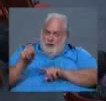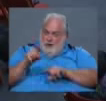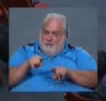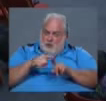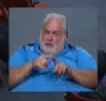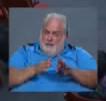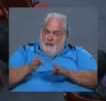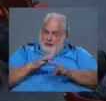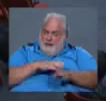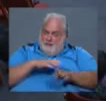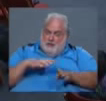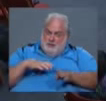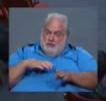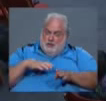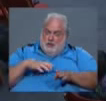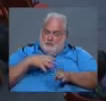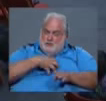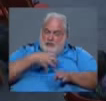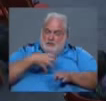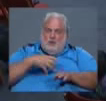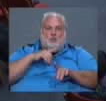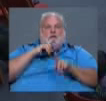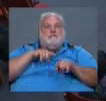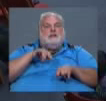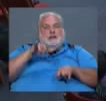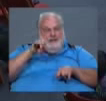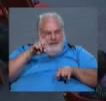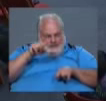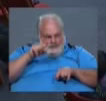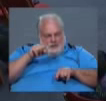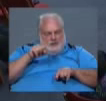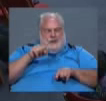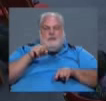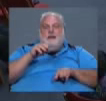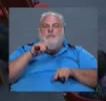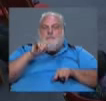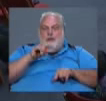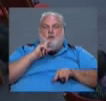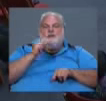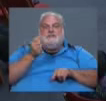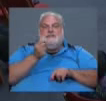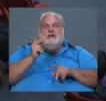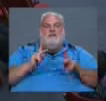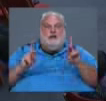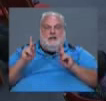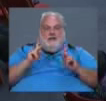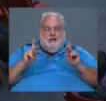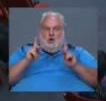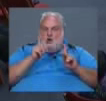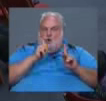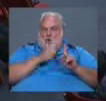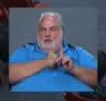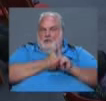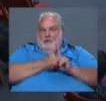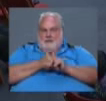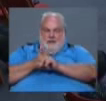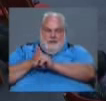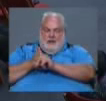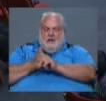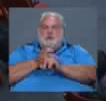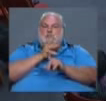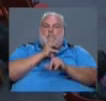this? Yes, at the May 11th, there were some individuals that, I guess you can say,